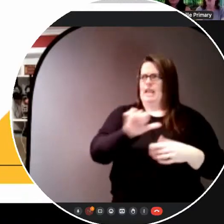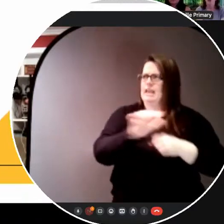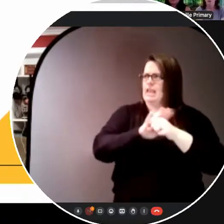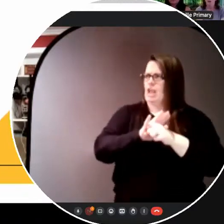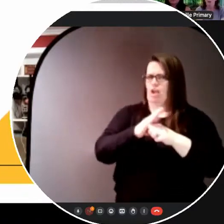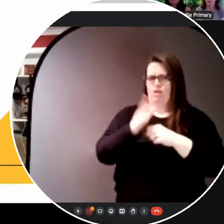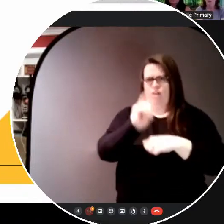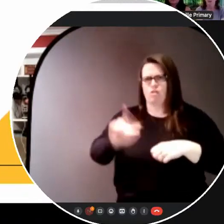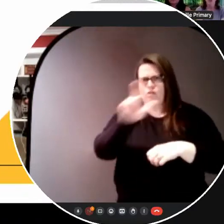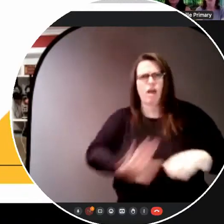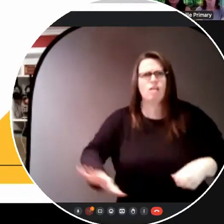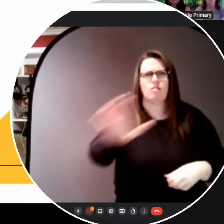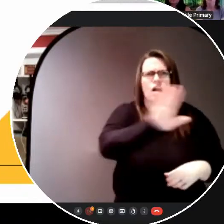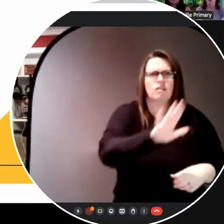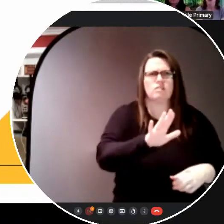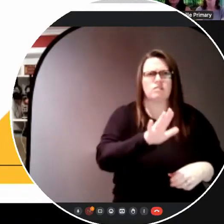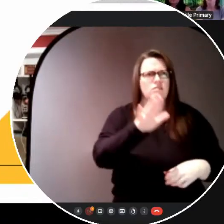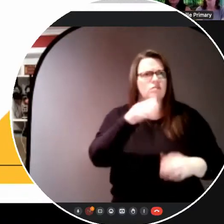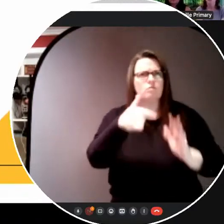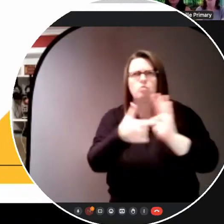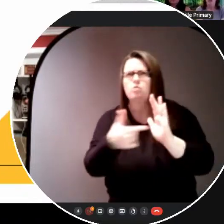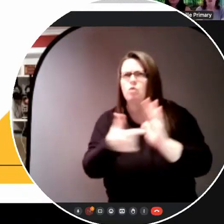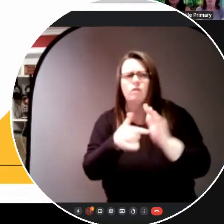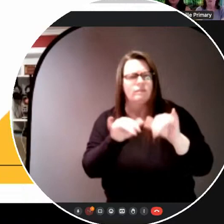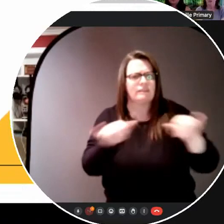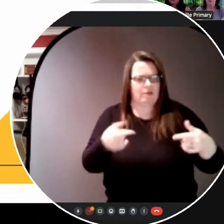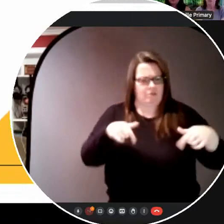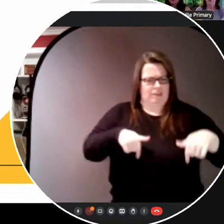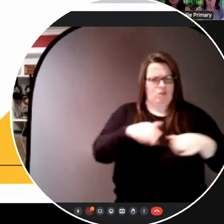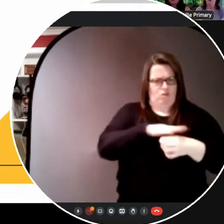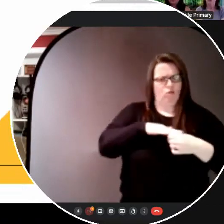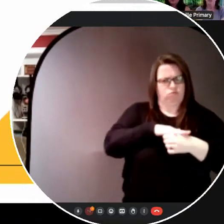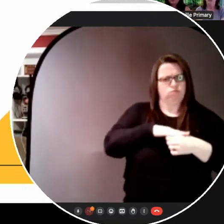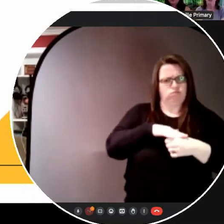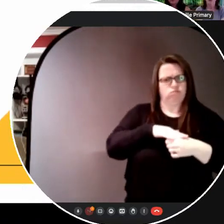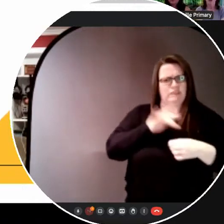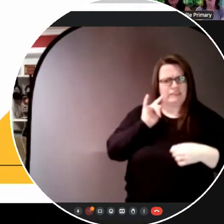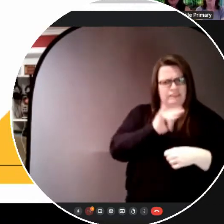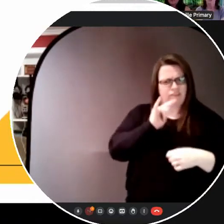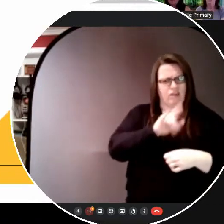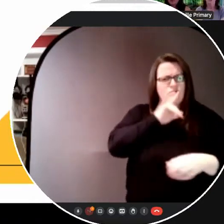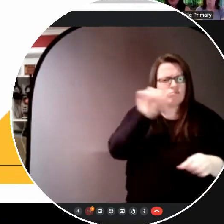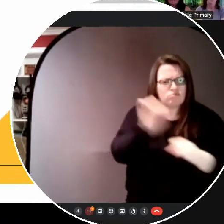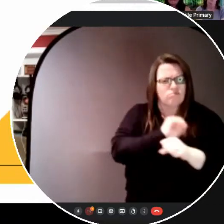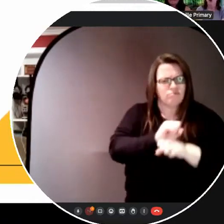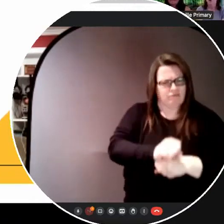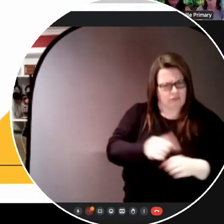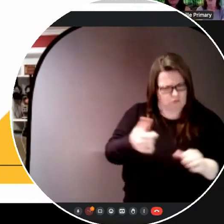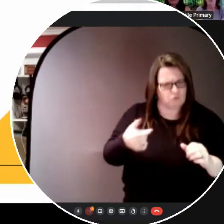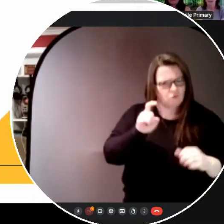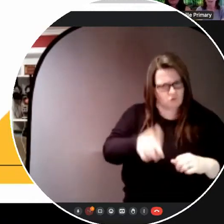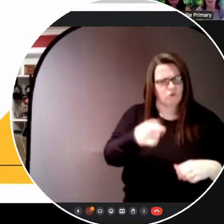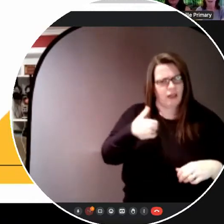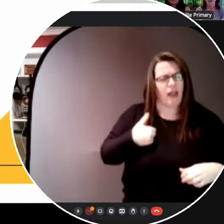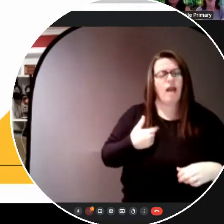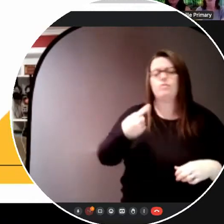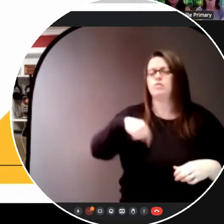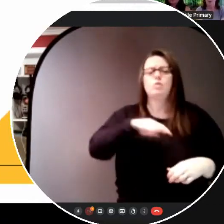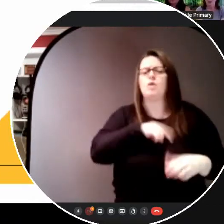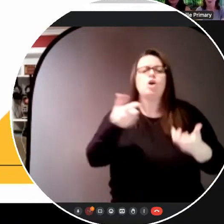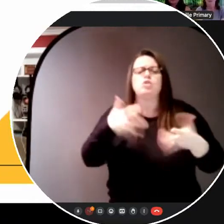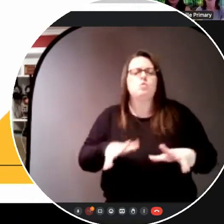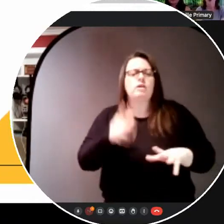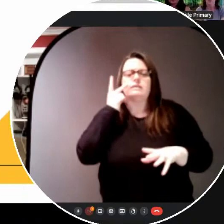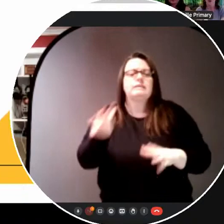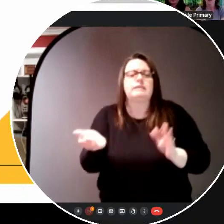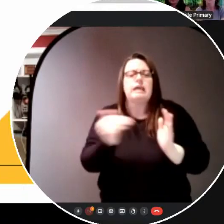opportunities for cultural enrichment. So the threat of losing our French immersion program at Stephenville Primary School, we do not want to face that again. There